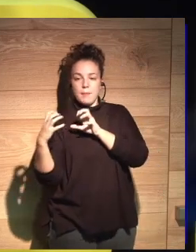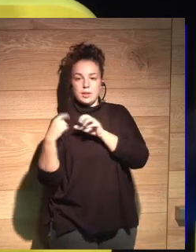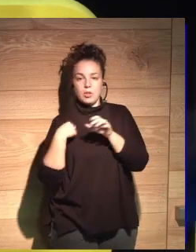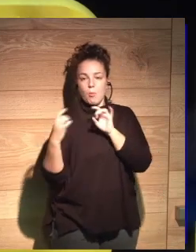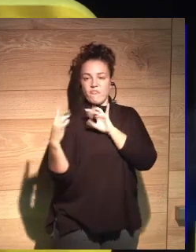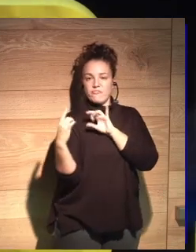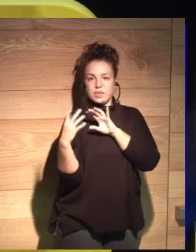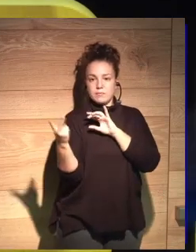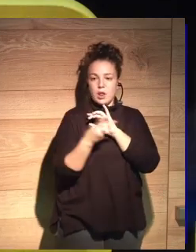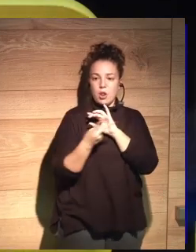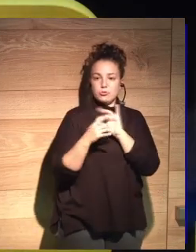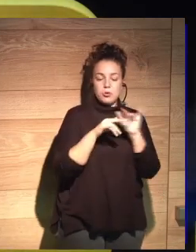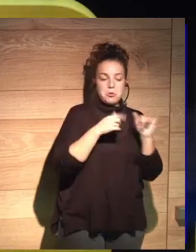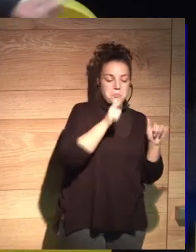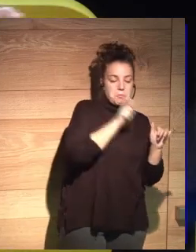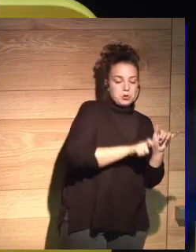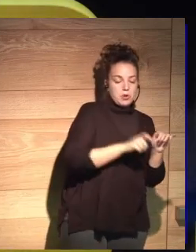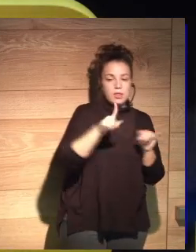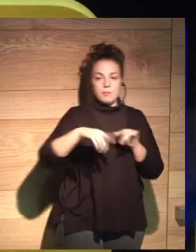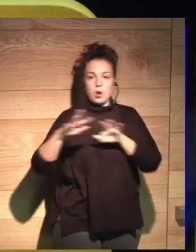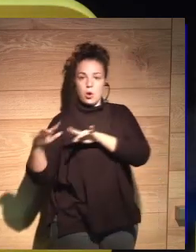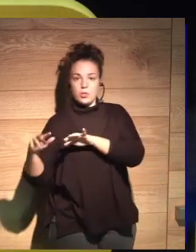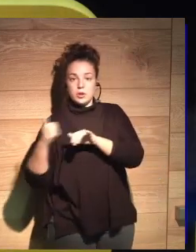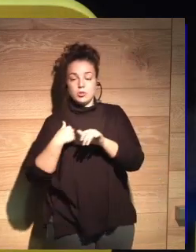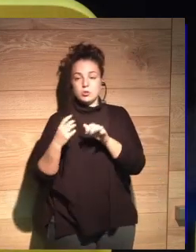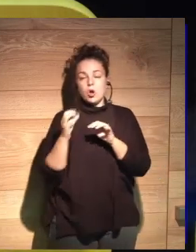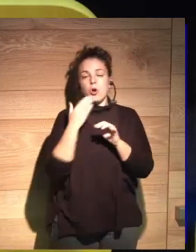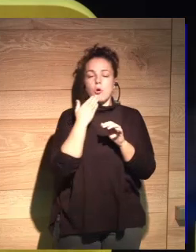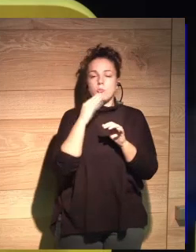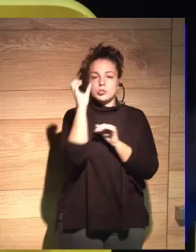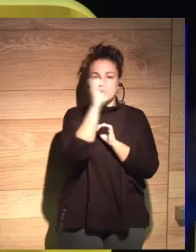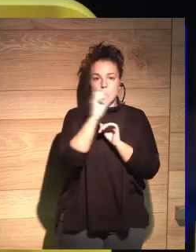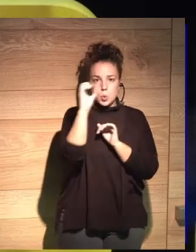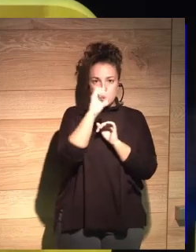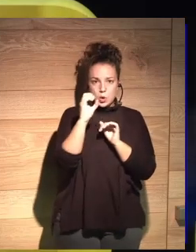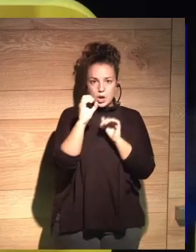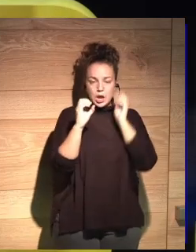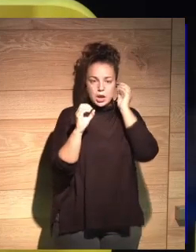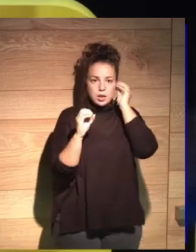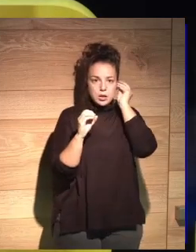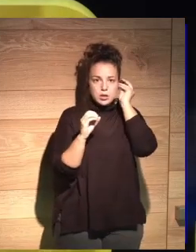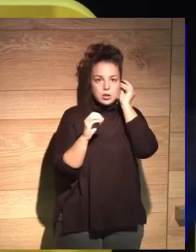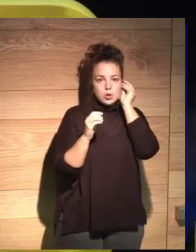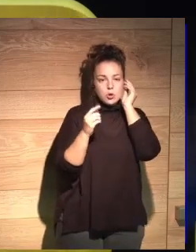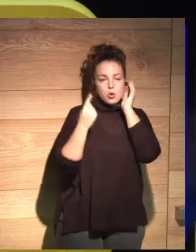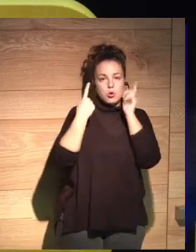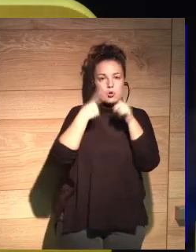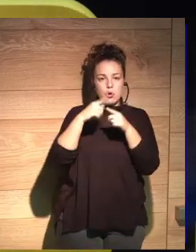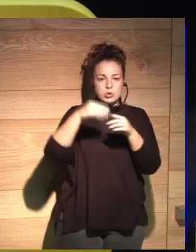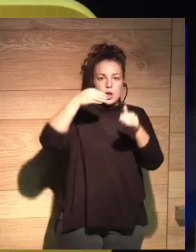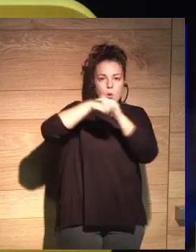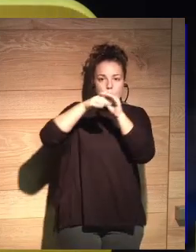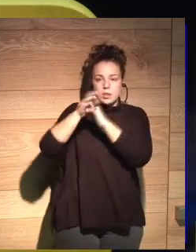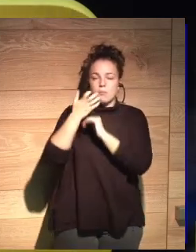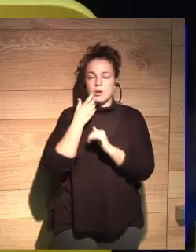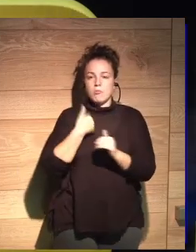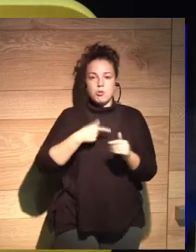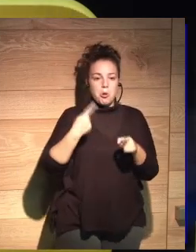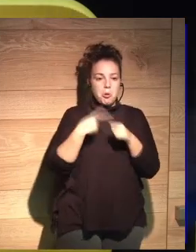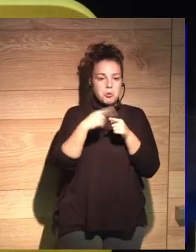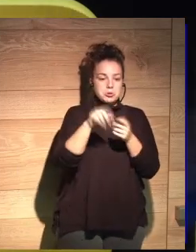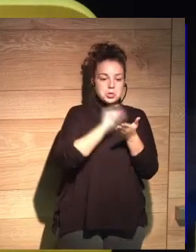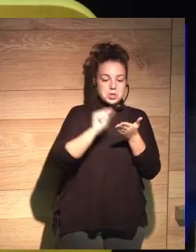Remembrance Agent, a little bit of a Google for all your files. And the idea would be that I'm writing something and it reminds me about similar